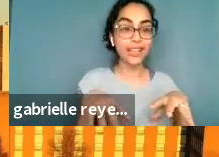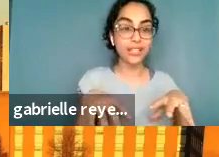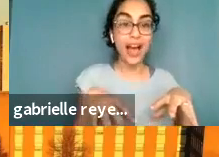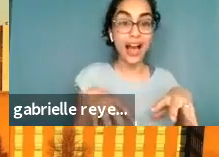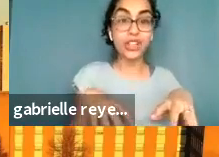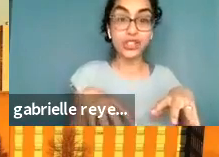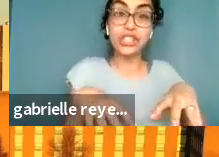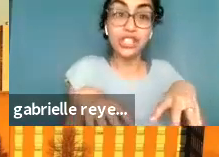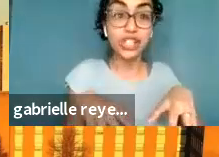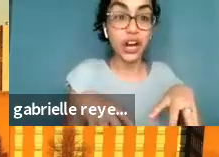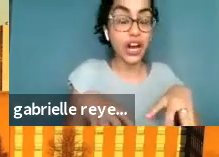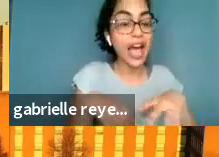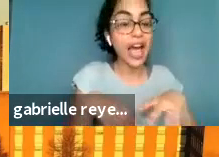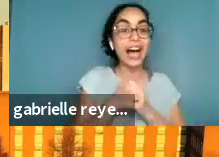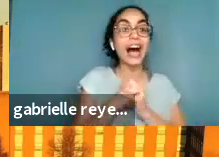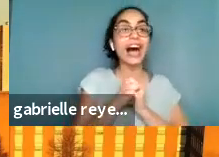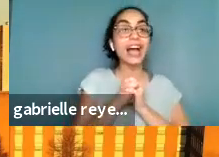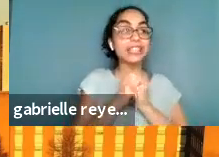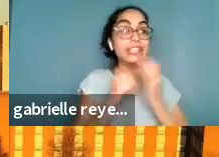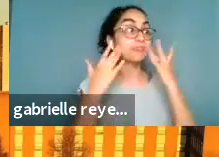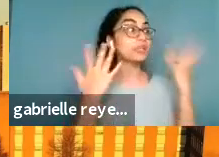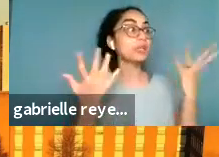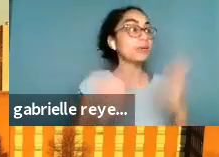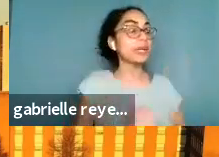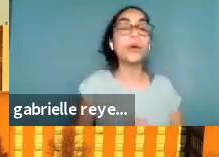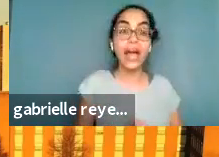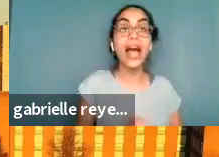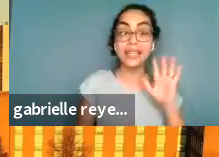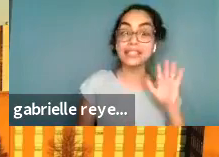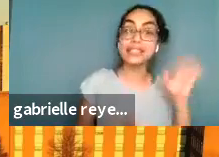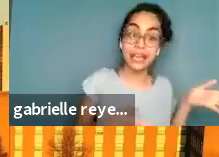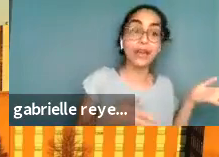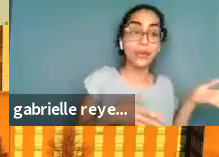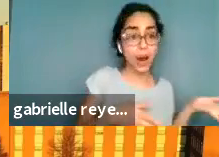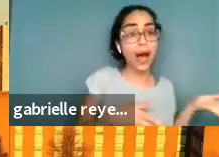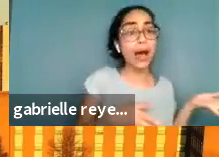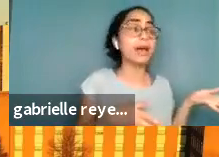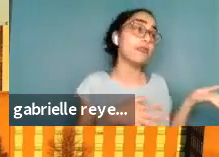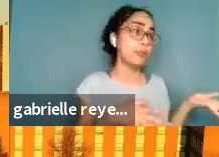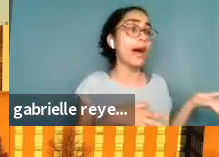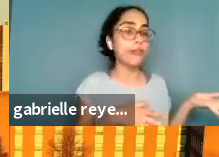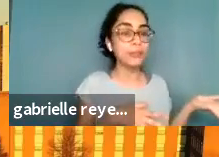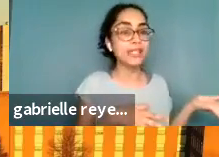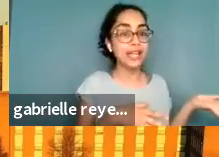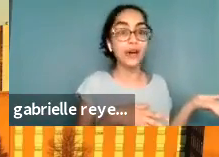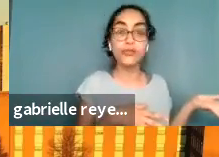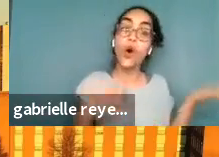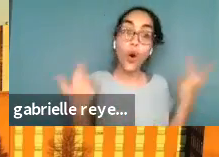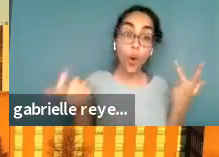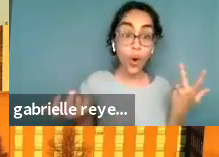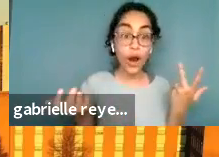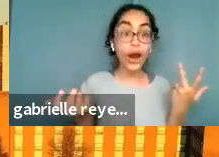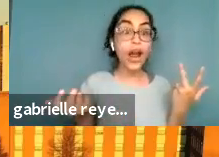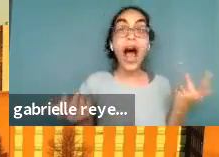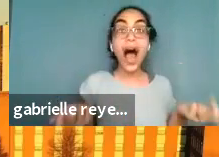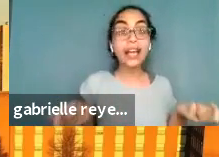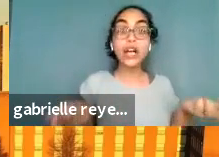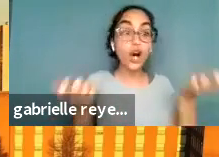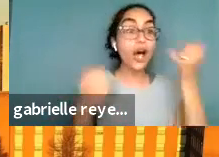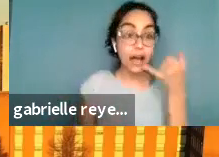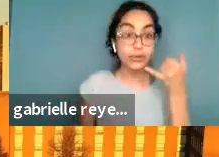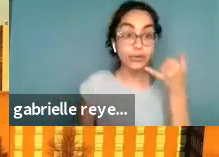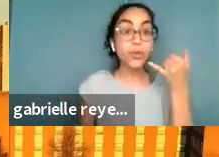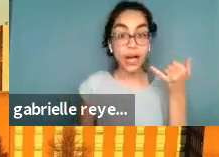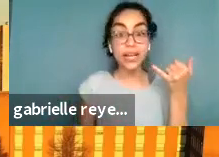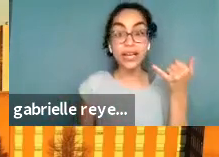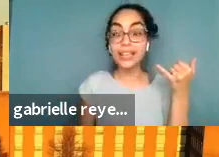before practicum actually start. And I was like, okay, I can sit and cry and feel bad for myself, or I can